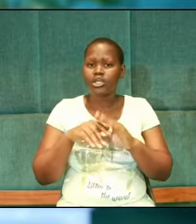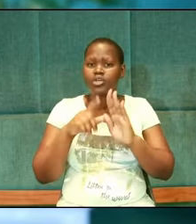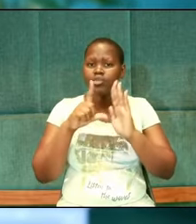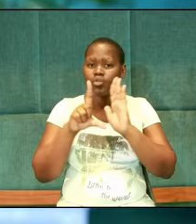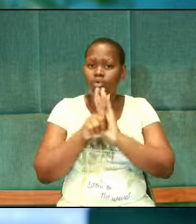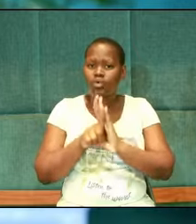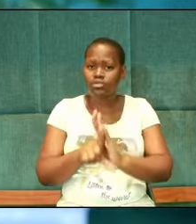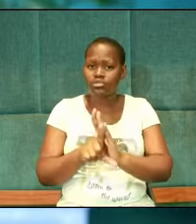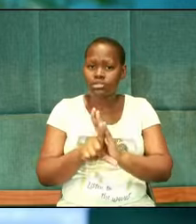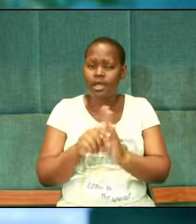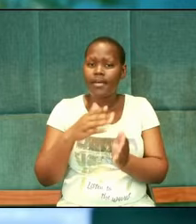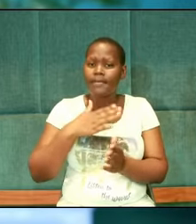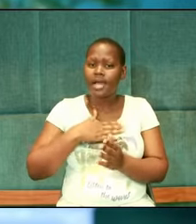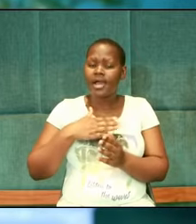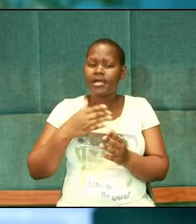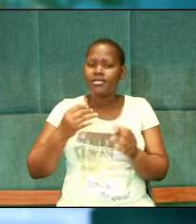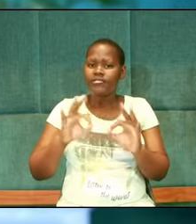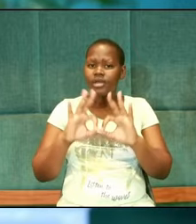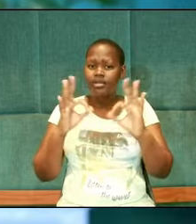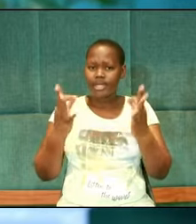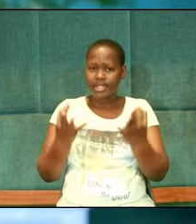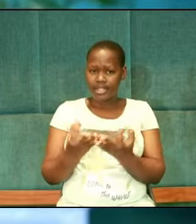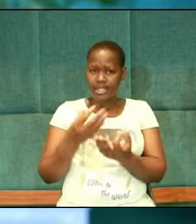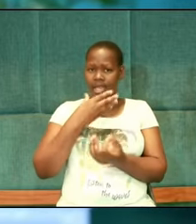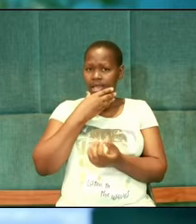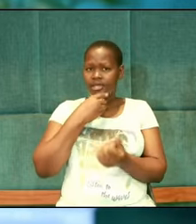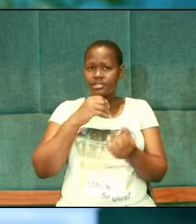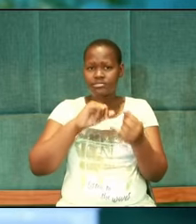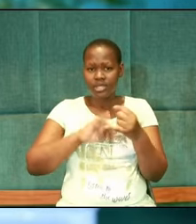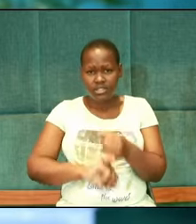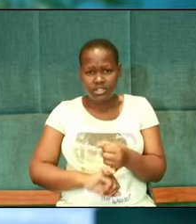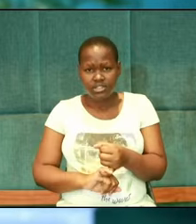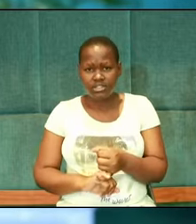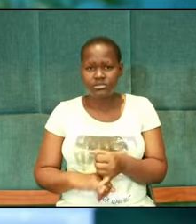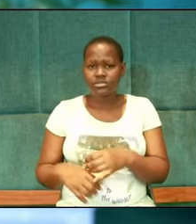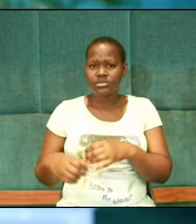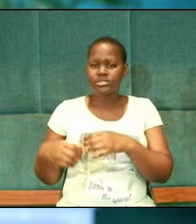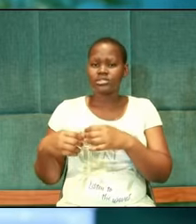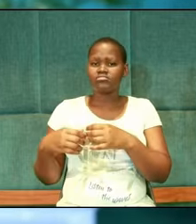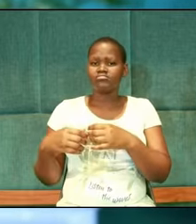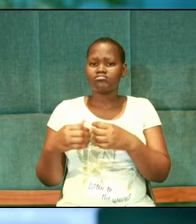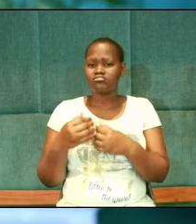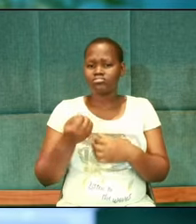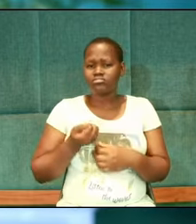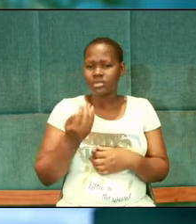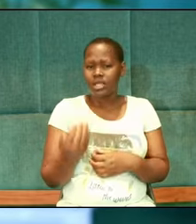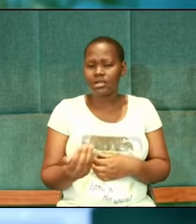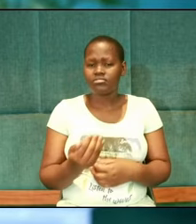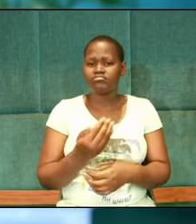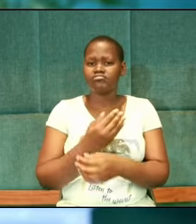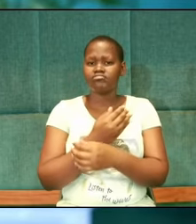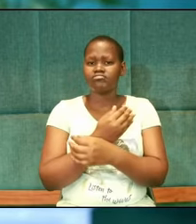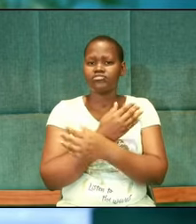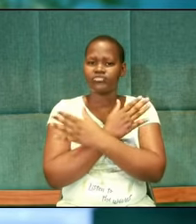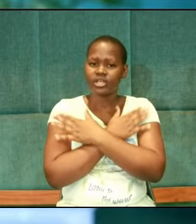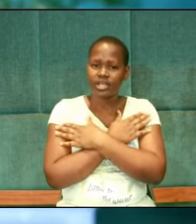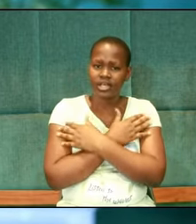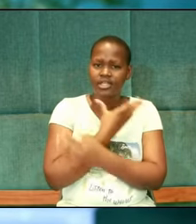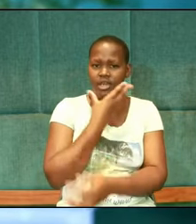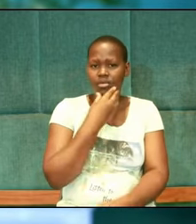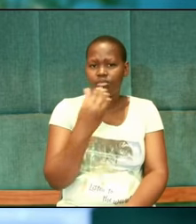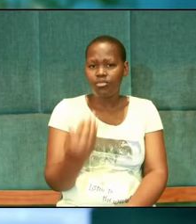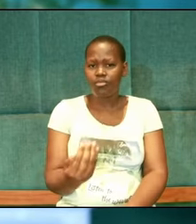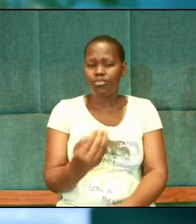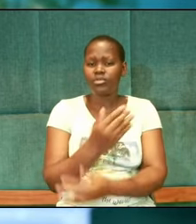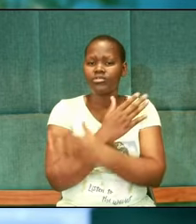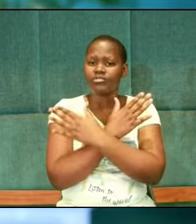family, my husband, my wife's relation well, somebody wants to have a girlfriend, somebody wants to have a boyfriend, it's not based on